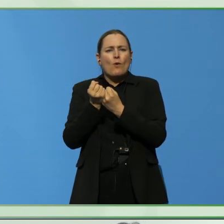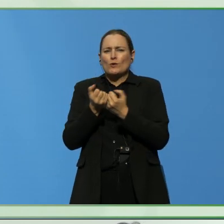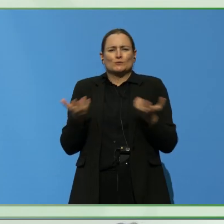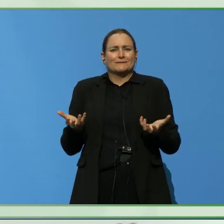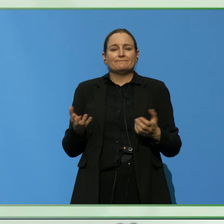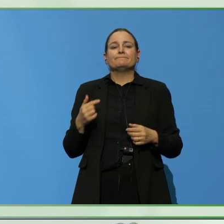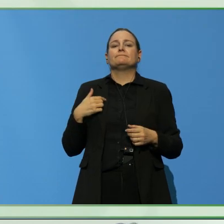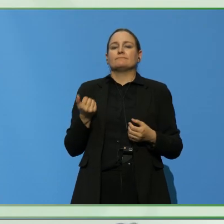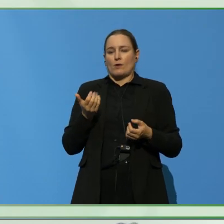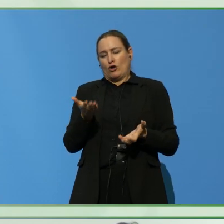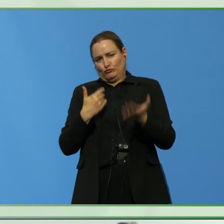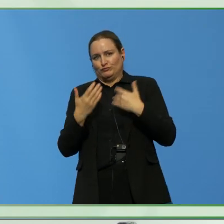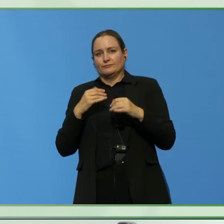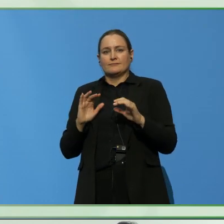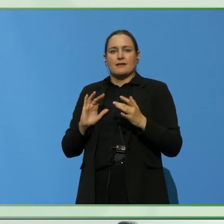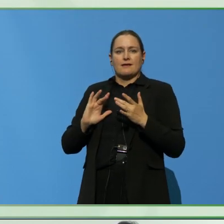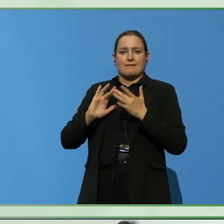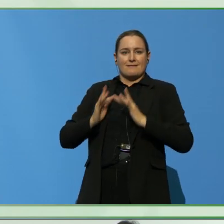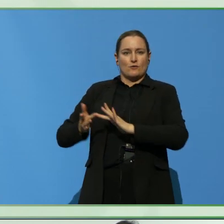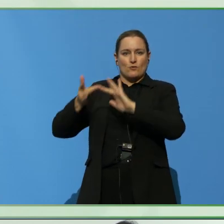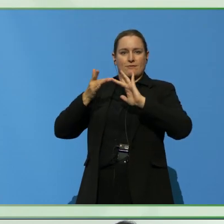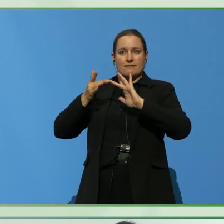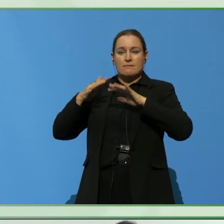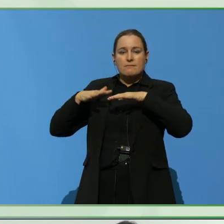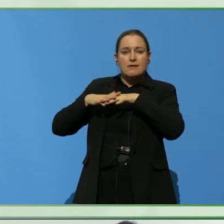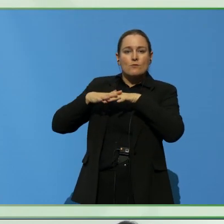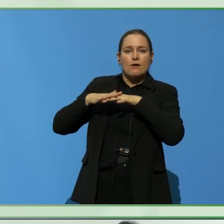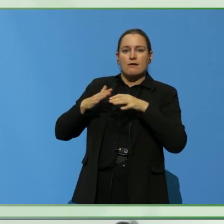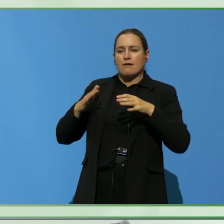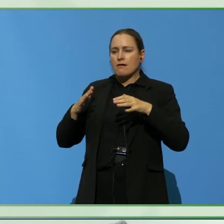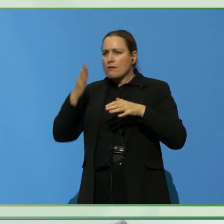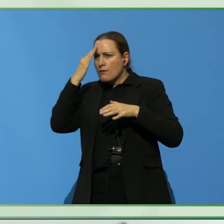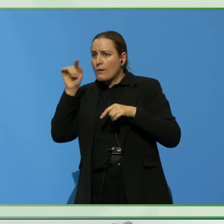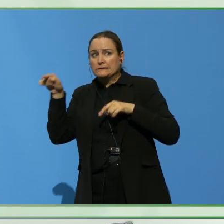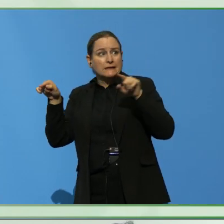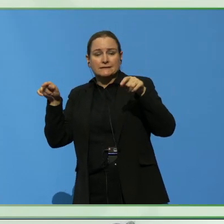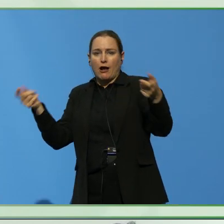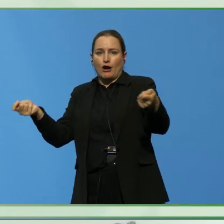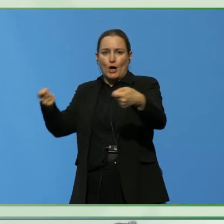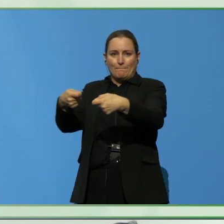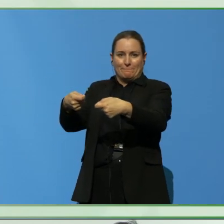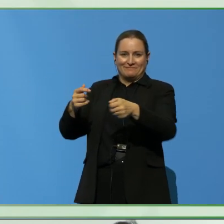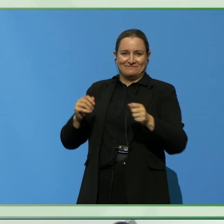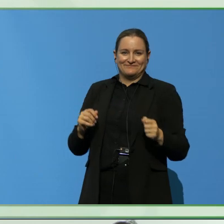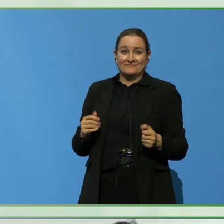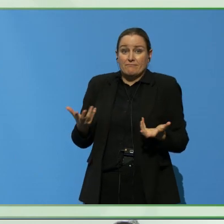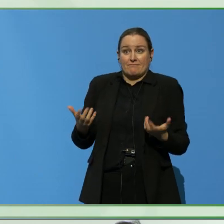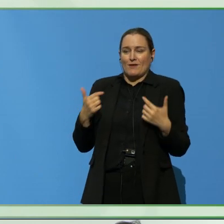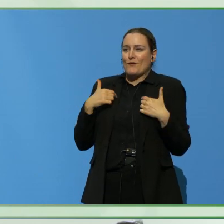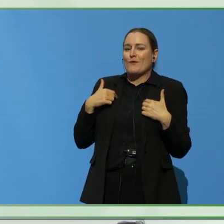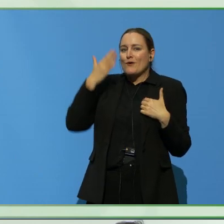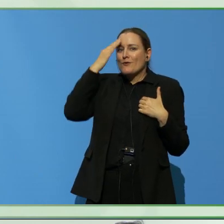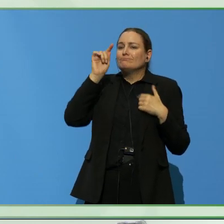network. We are very lucky to work with an amazing number of organizations all over the world. And so wherever